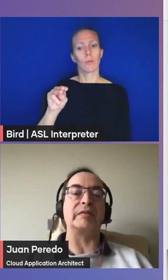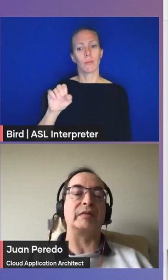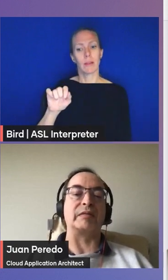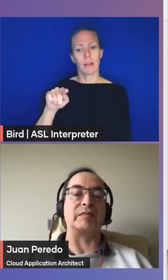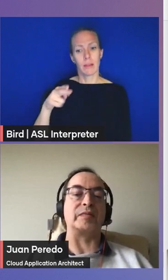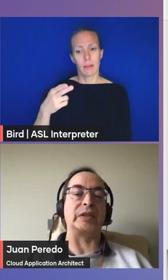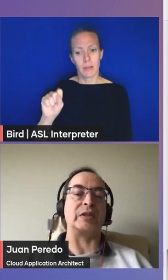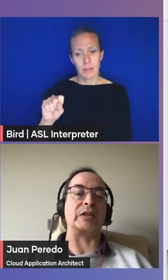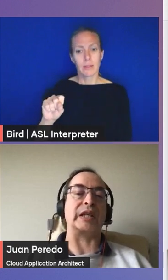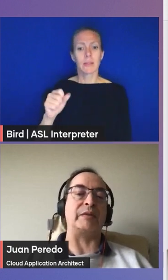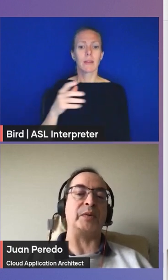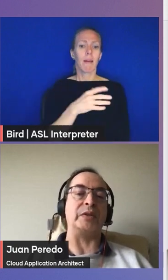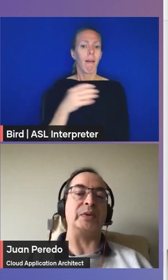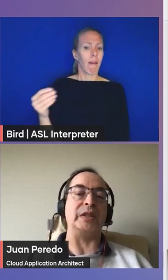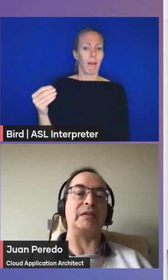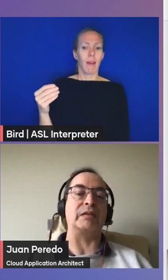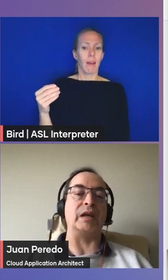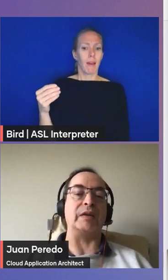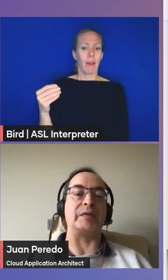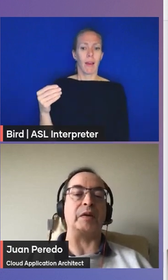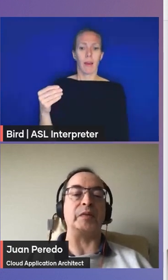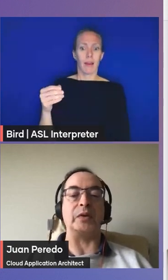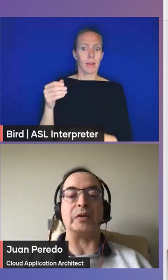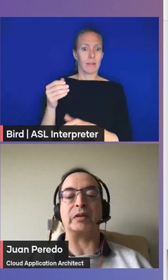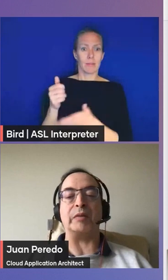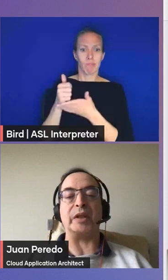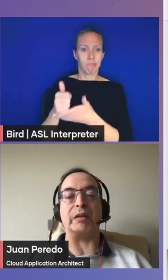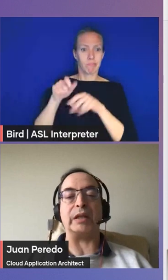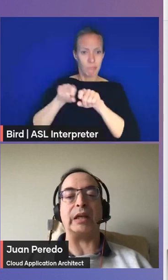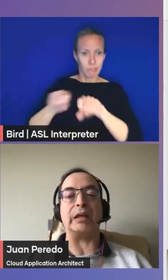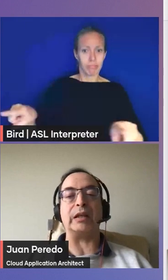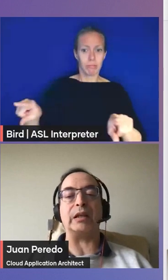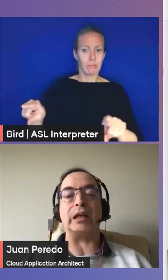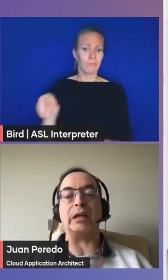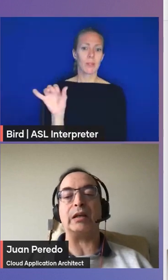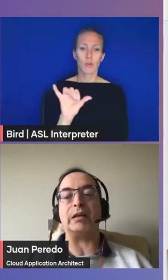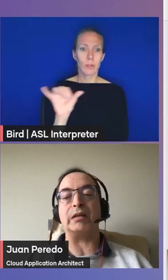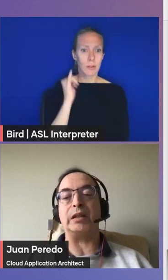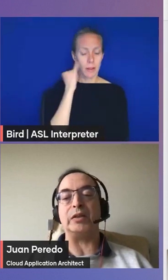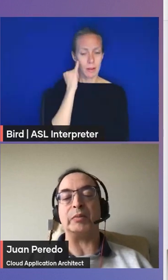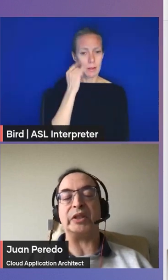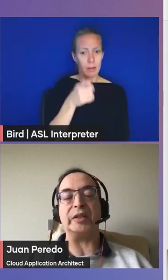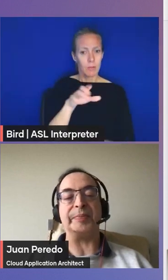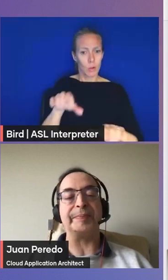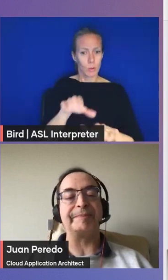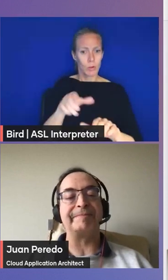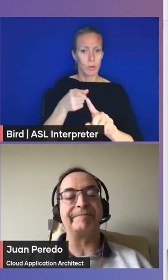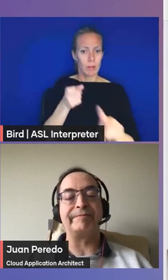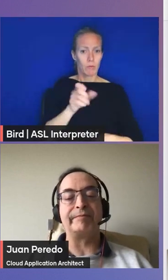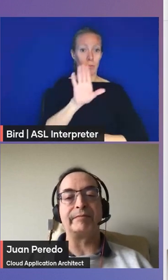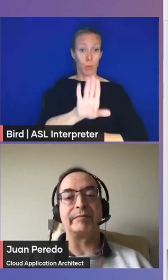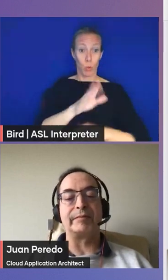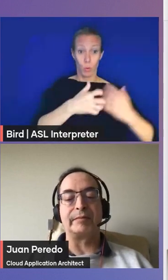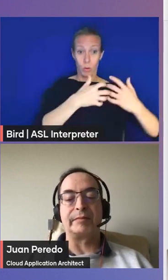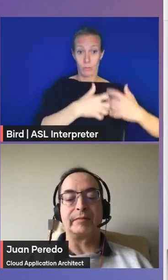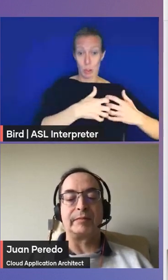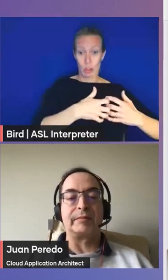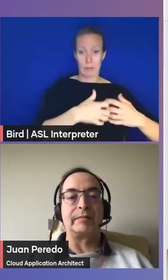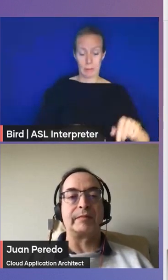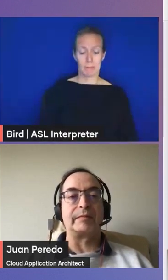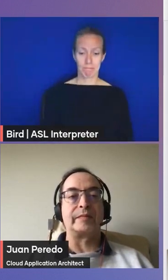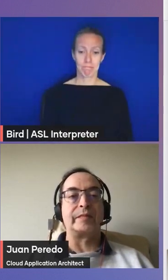it, just like if you were doing it from your terminal in your machine.